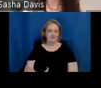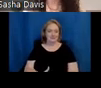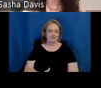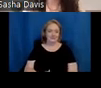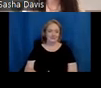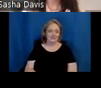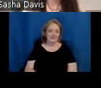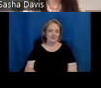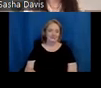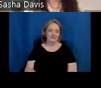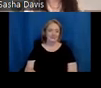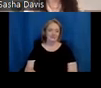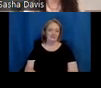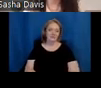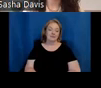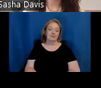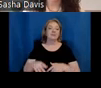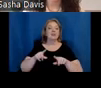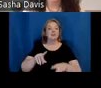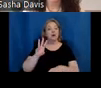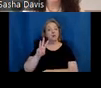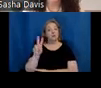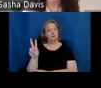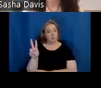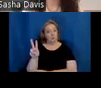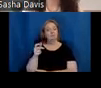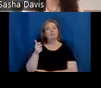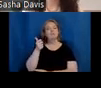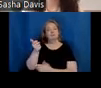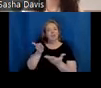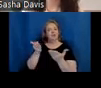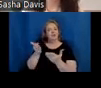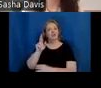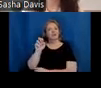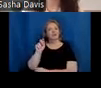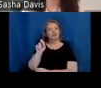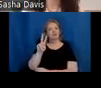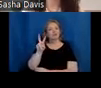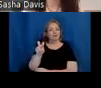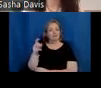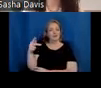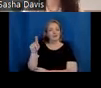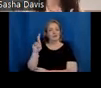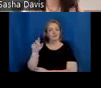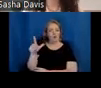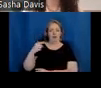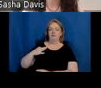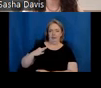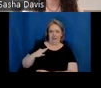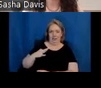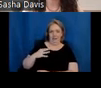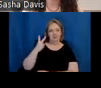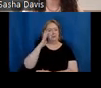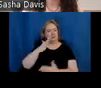So during World War II, Gross served in the City Reserve Patrol, which was a volunteer position. Here he's shown in his uniform with